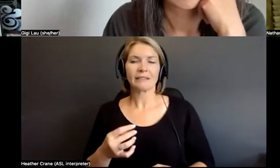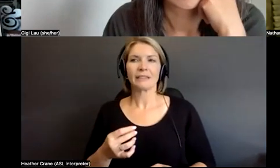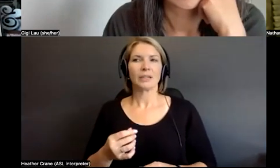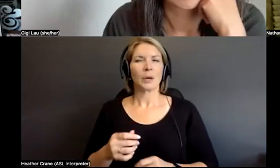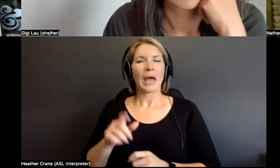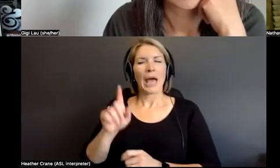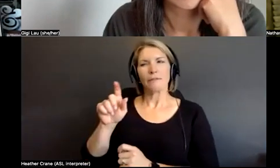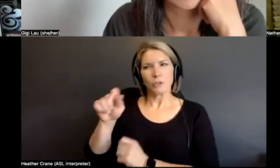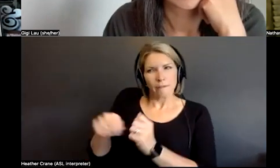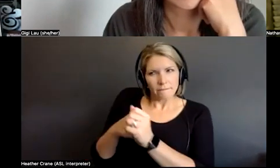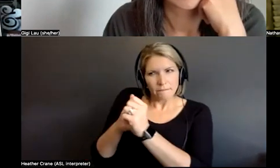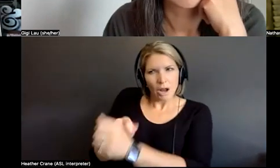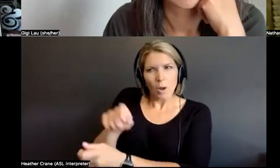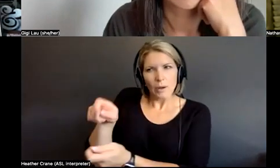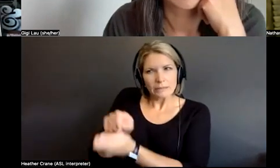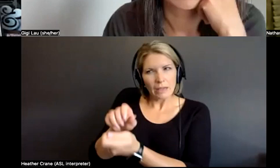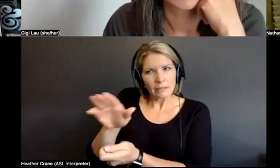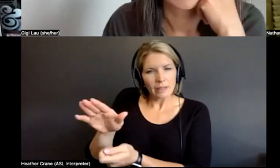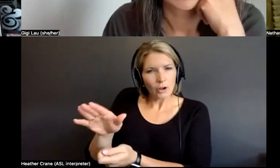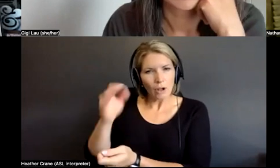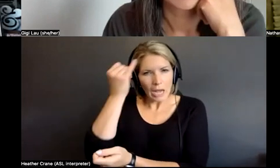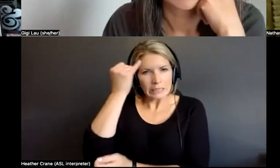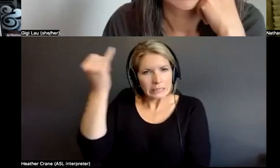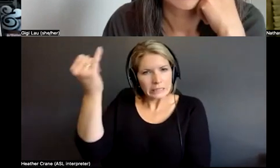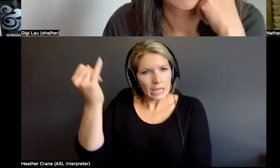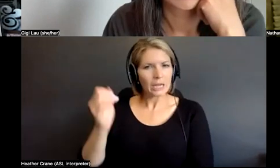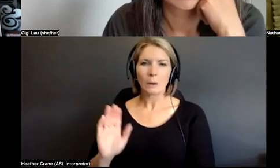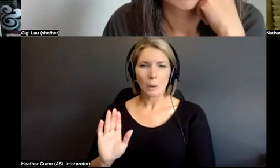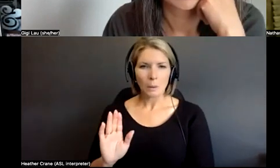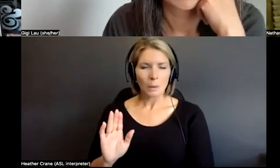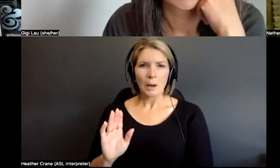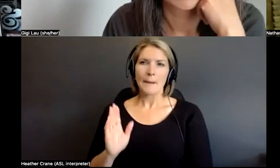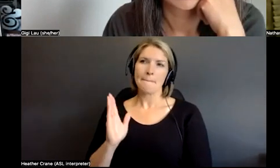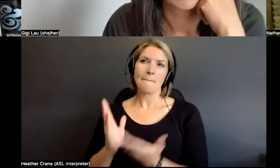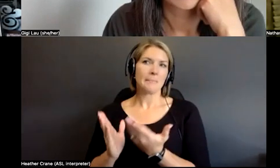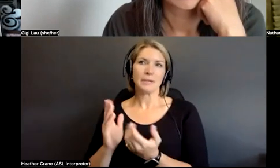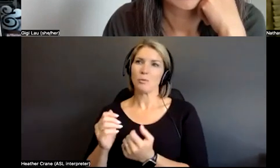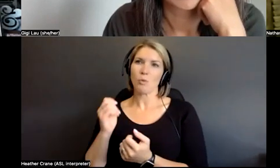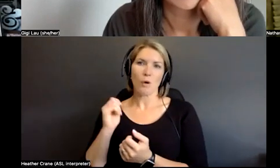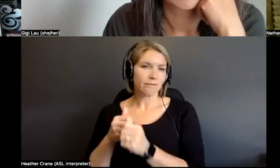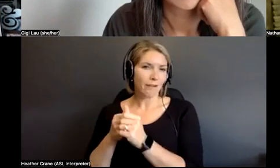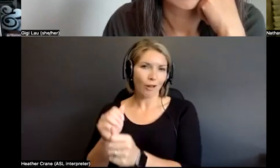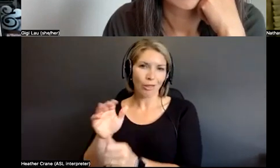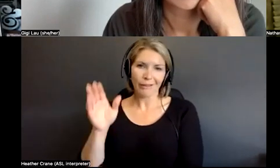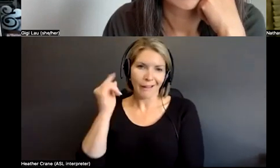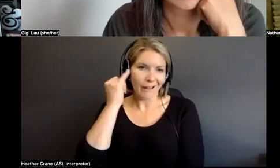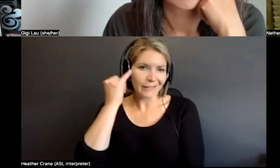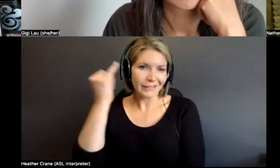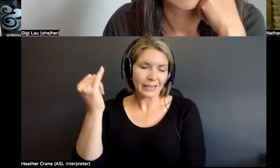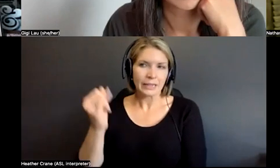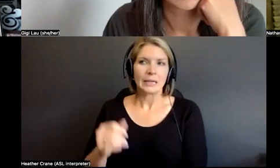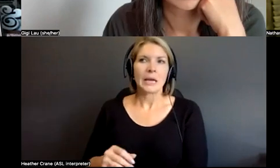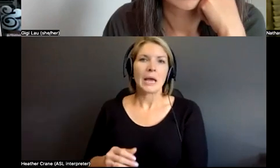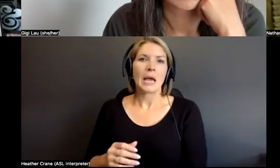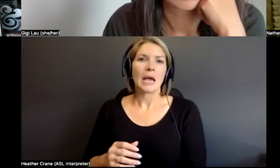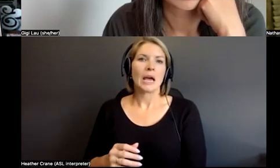exactly what they say when you have that initial conversation. In fact, you probably won't, because often the idea that might be the initial thought of, oh, I